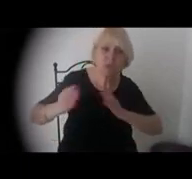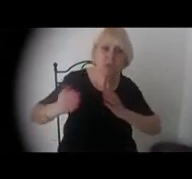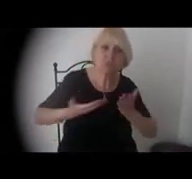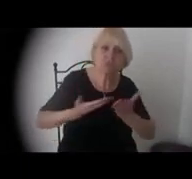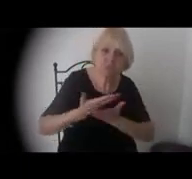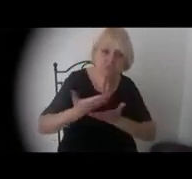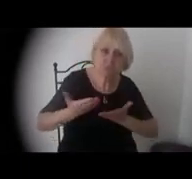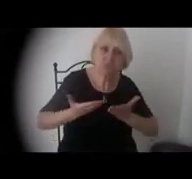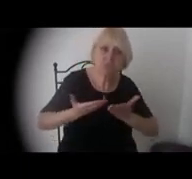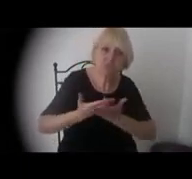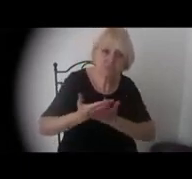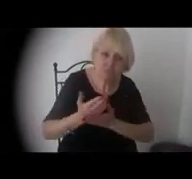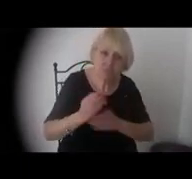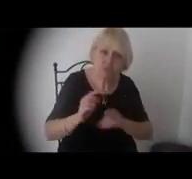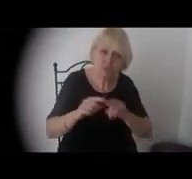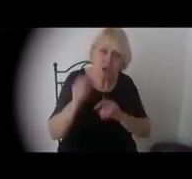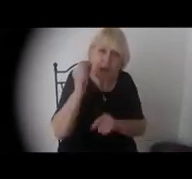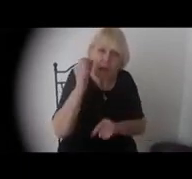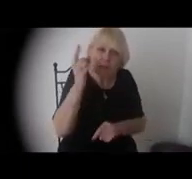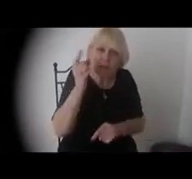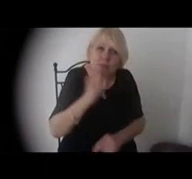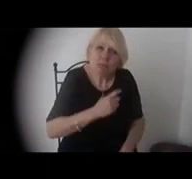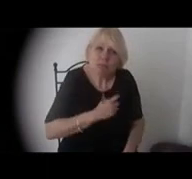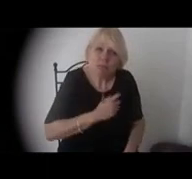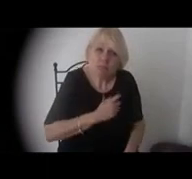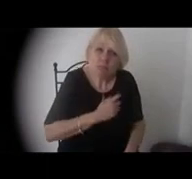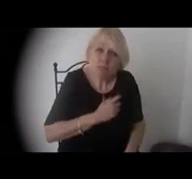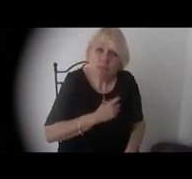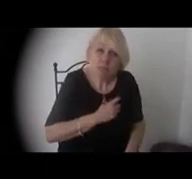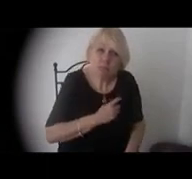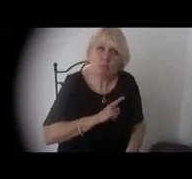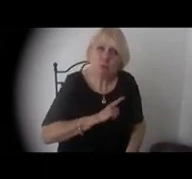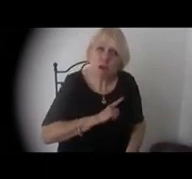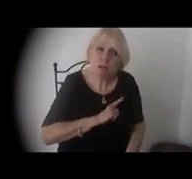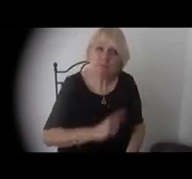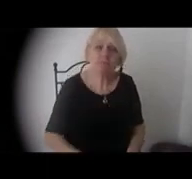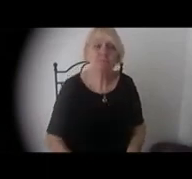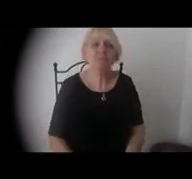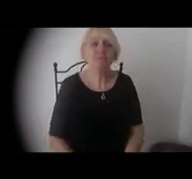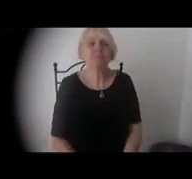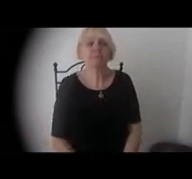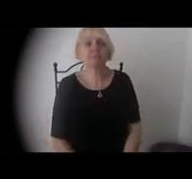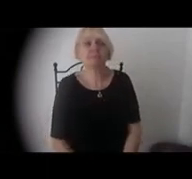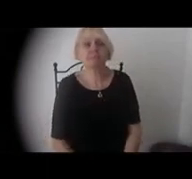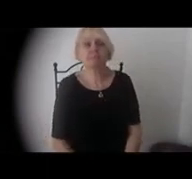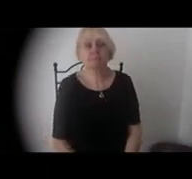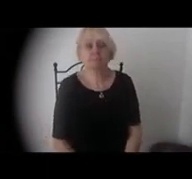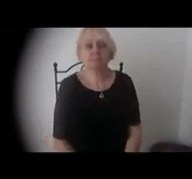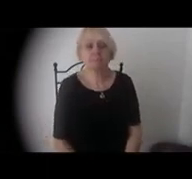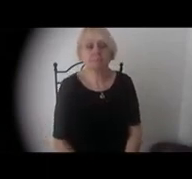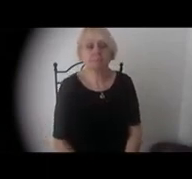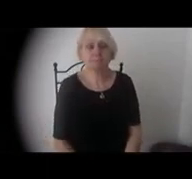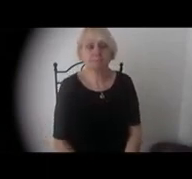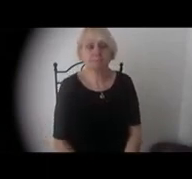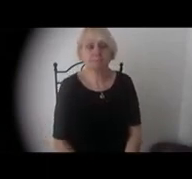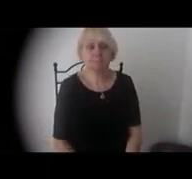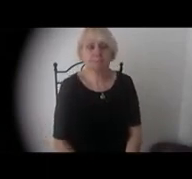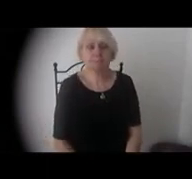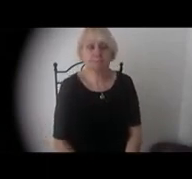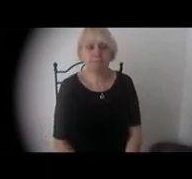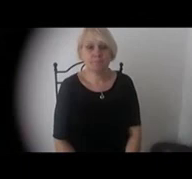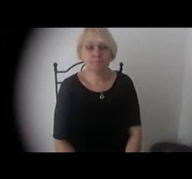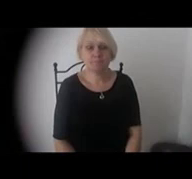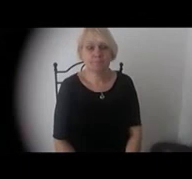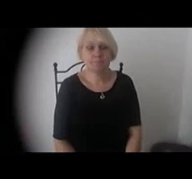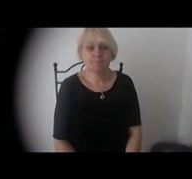fears. I guess, I suppose one of the things we've found sort of really important with the children and young people